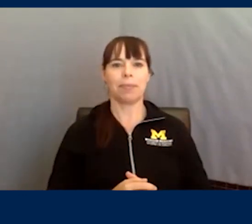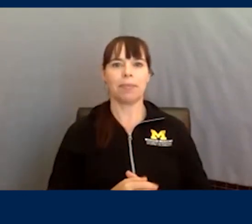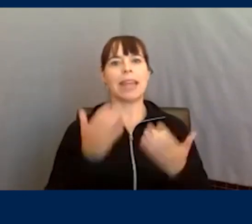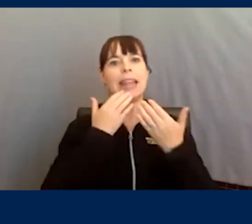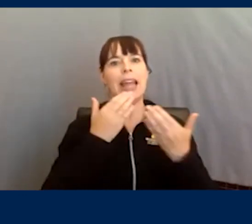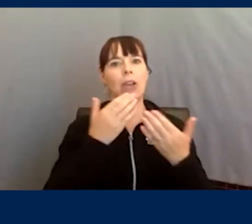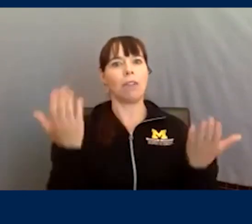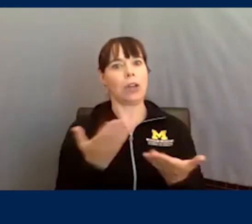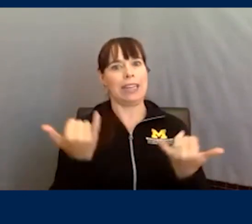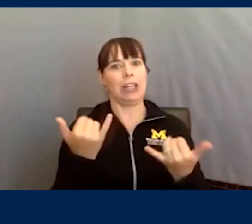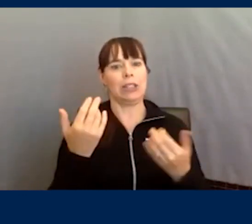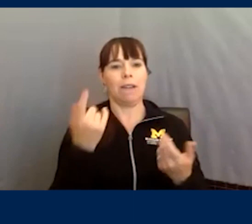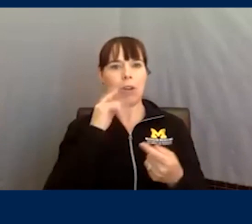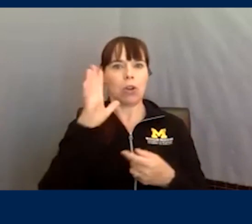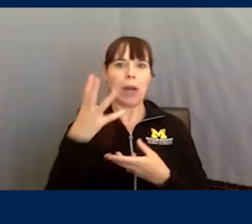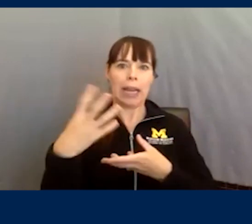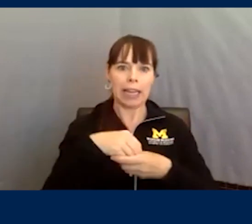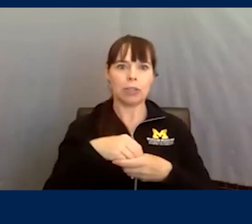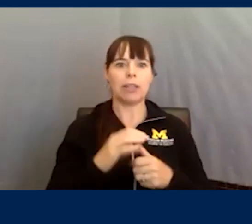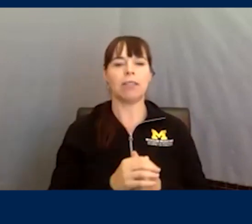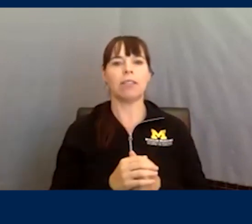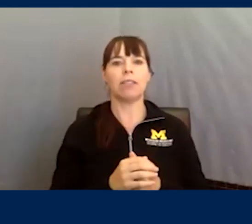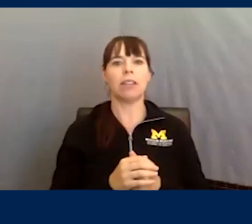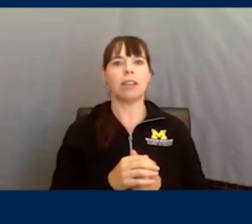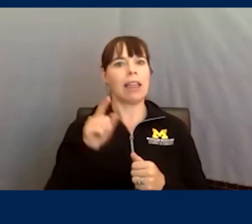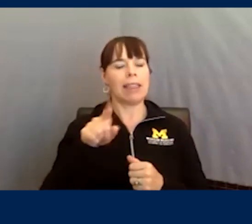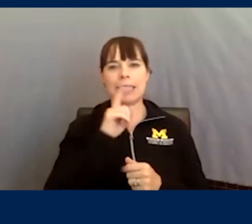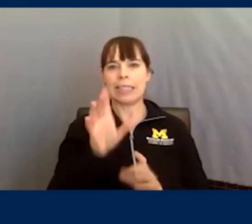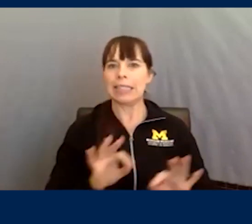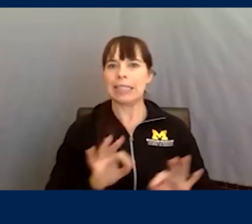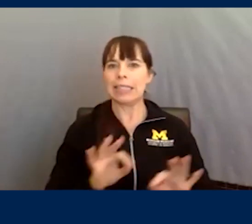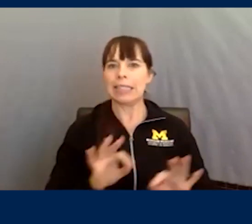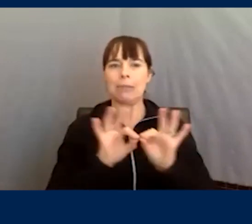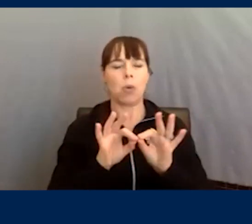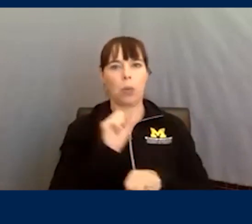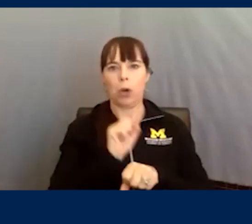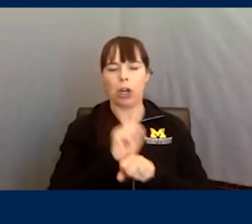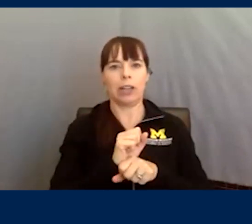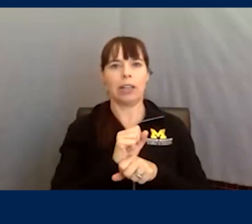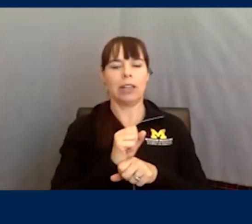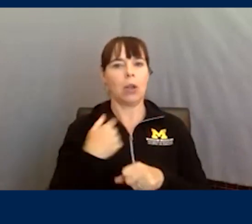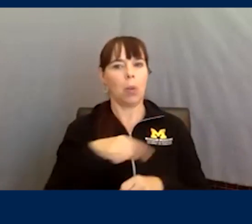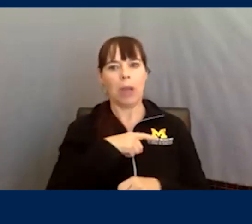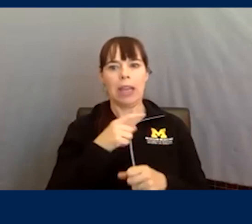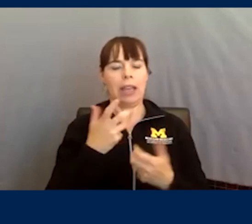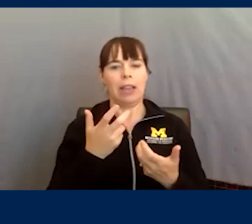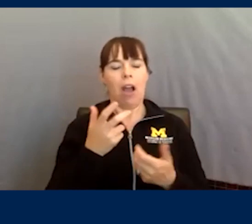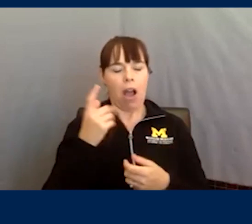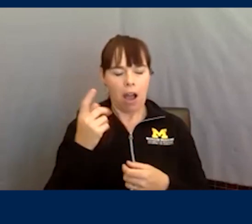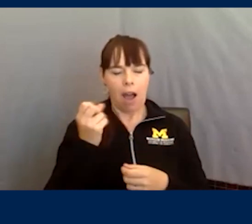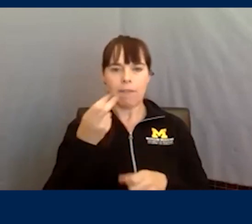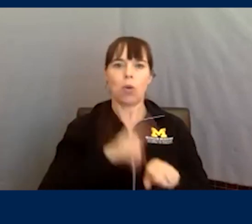all for being here today and for your engagement. This is critically important work, and we most undoubtedly have